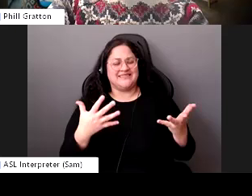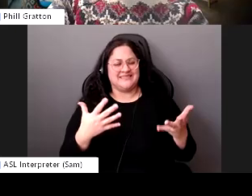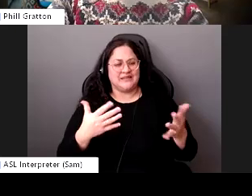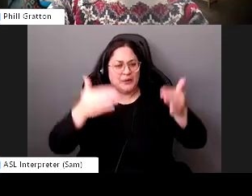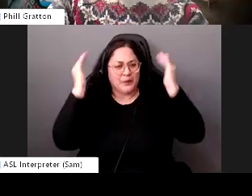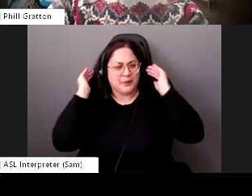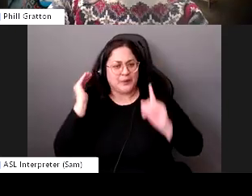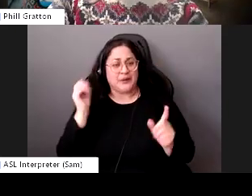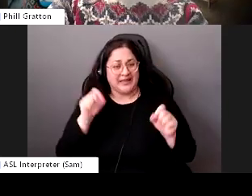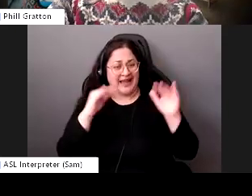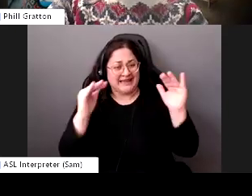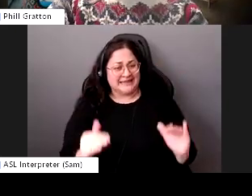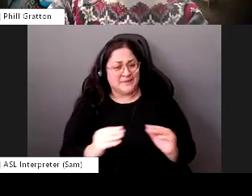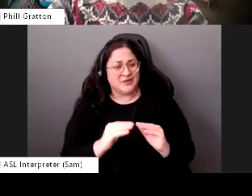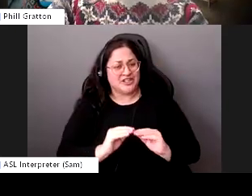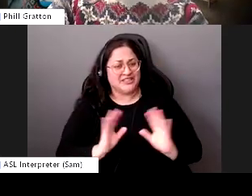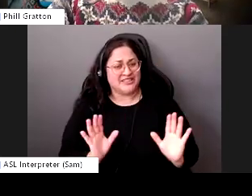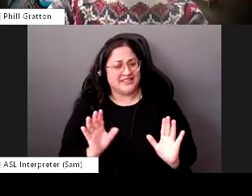these instructions